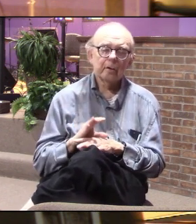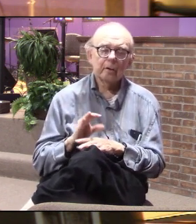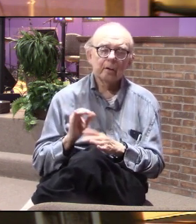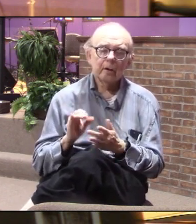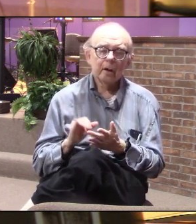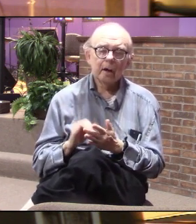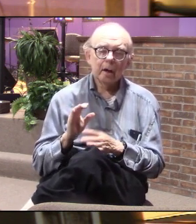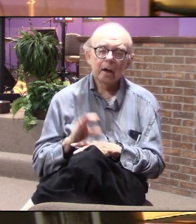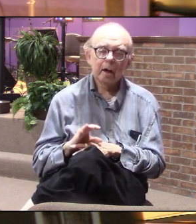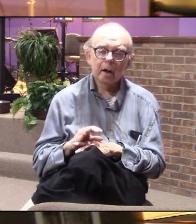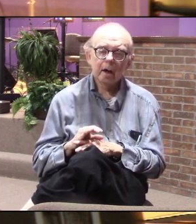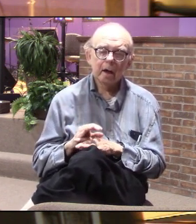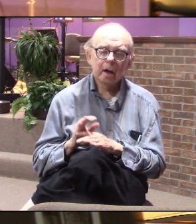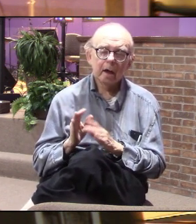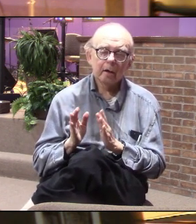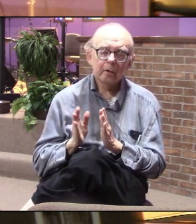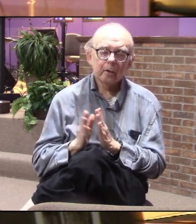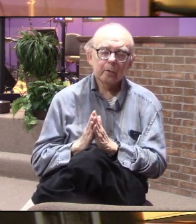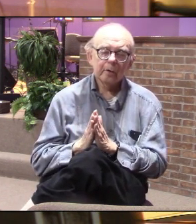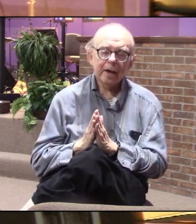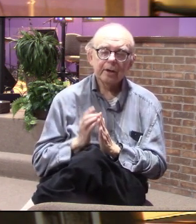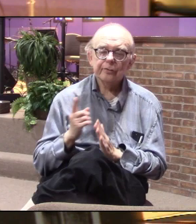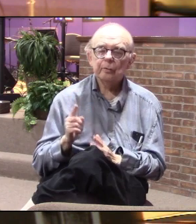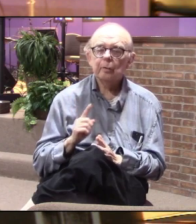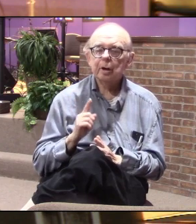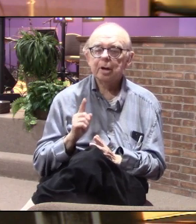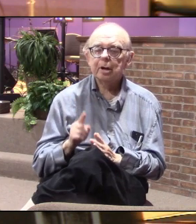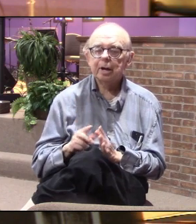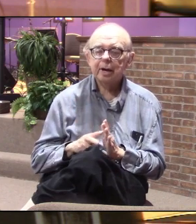church, we kind of ask for an hour and a half.